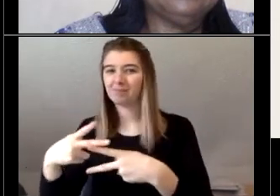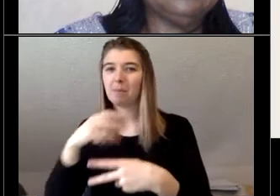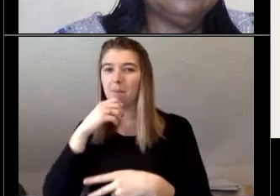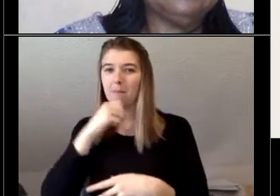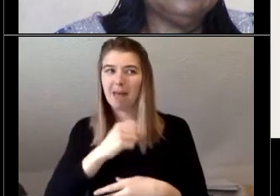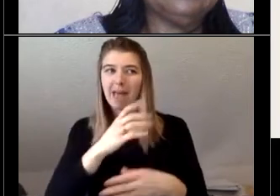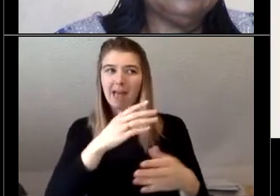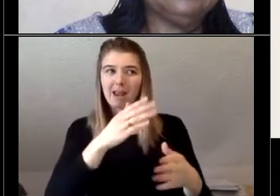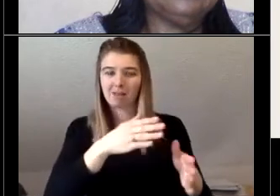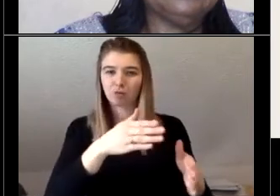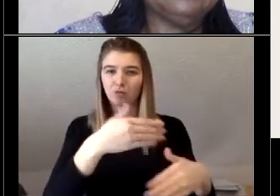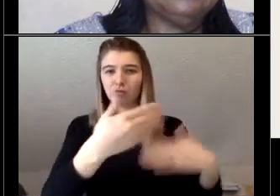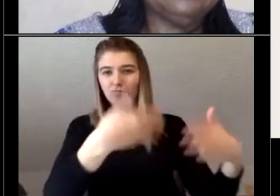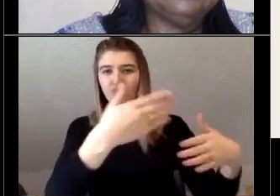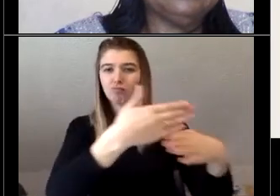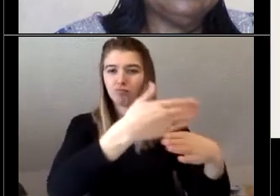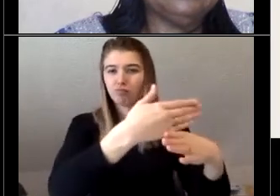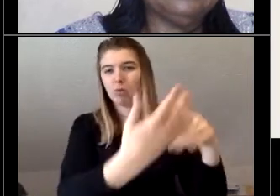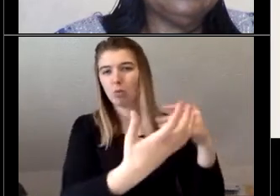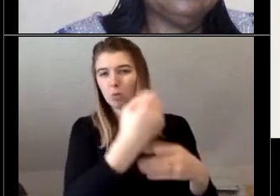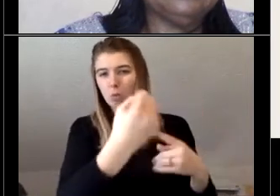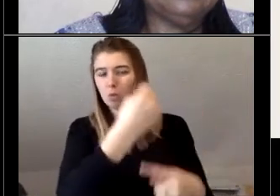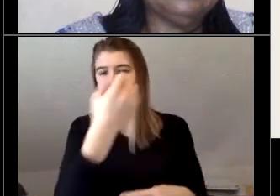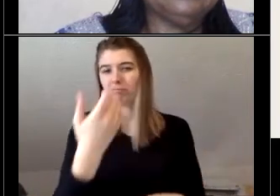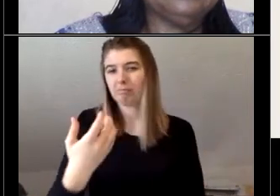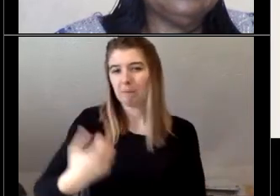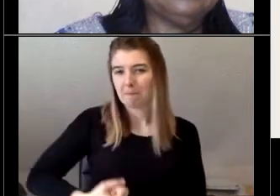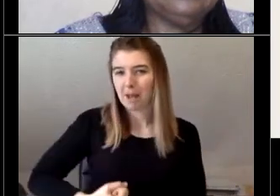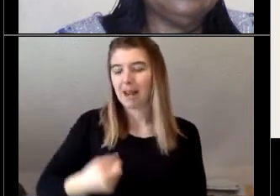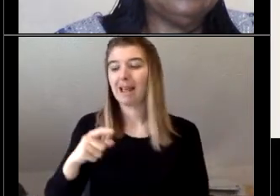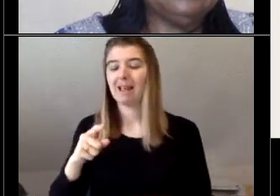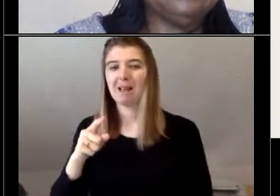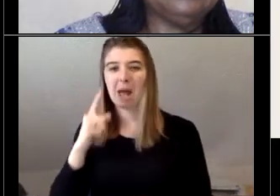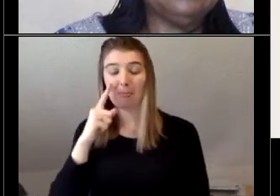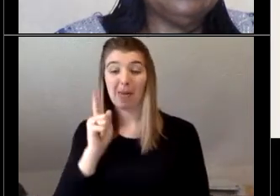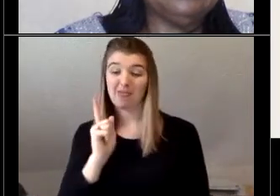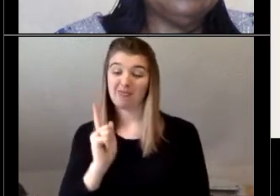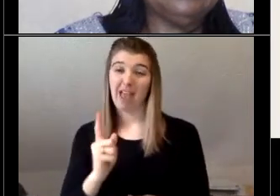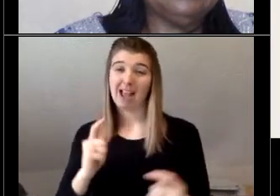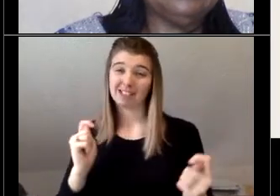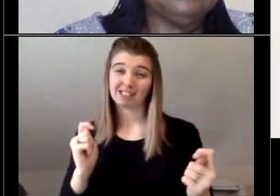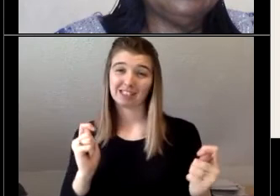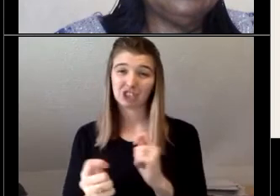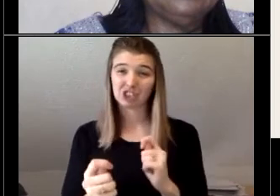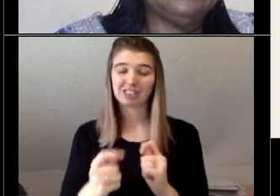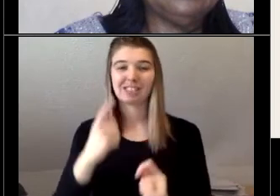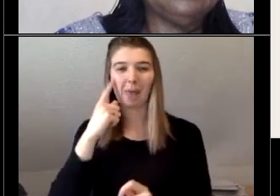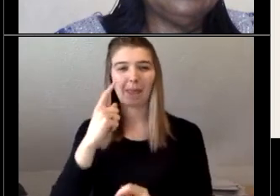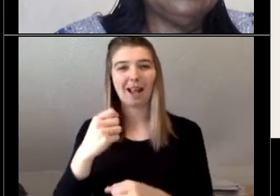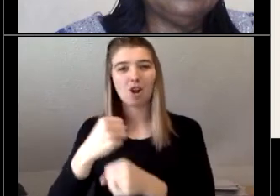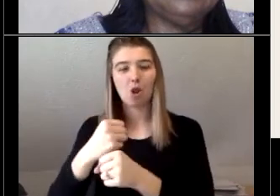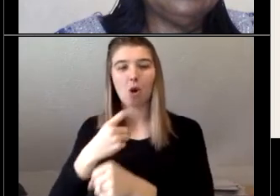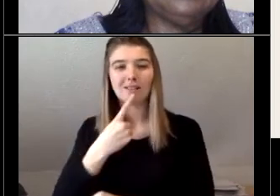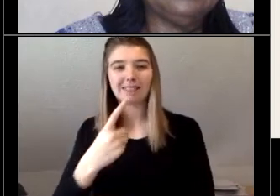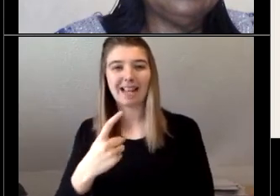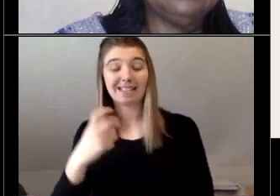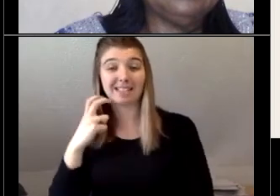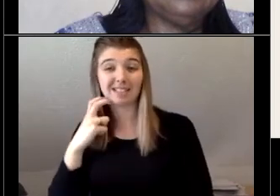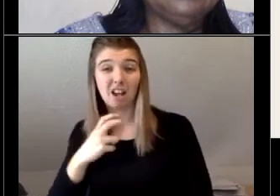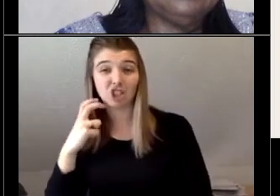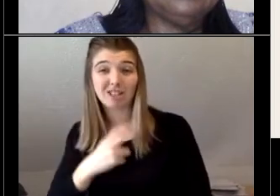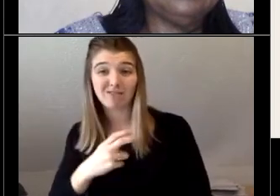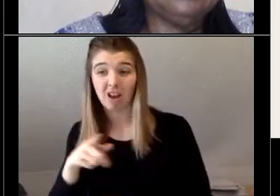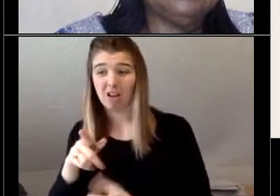that fundamentally. And I know that, you know, Gloria's described in Nigeria how very stark this is. And actually, I think back in the UK, we still have